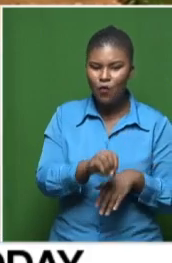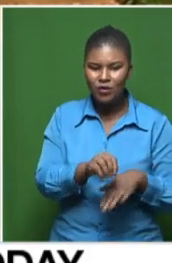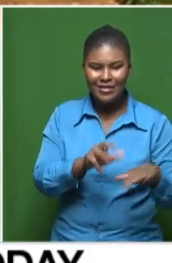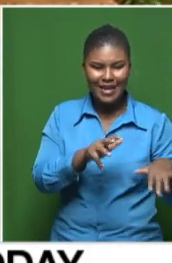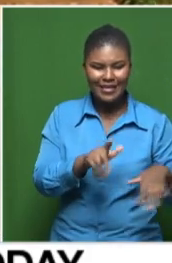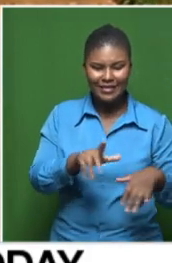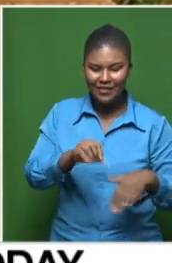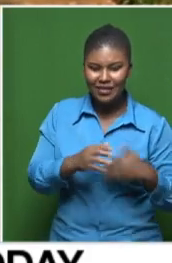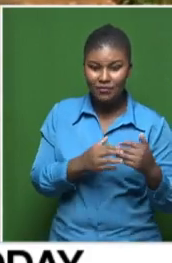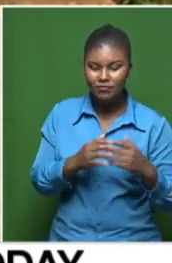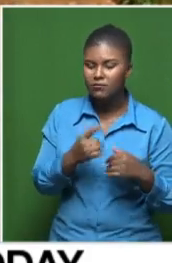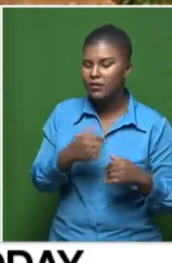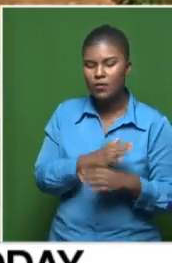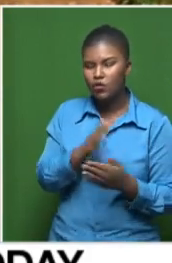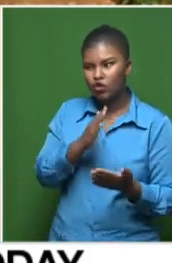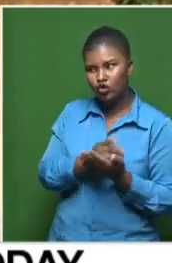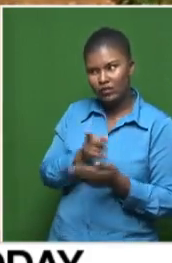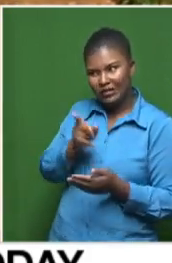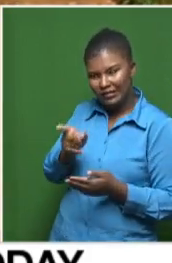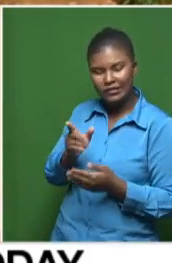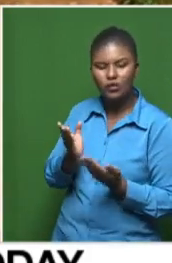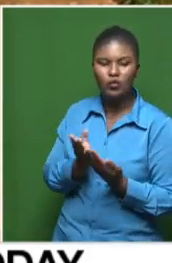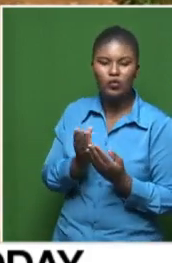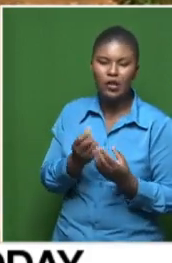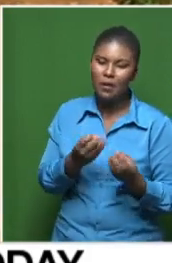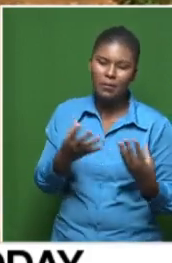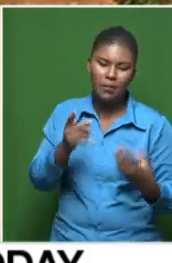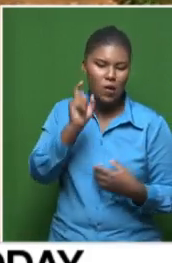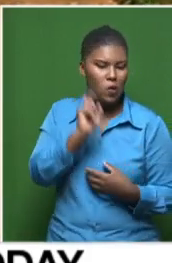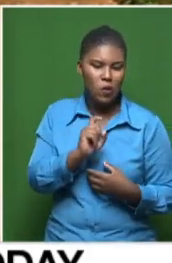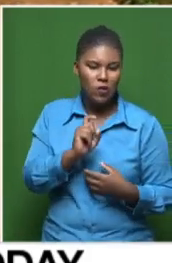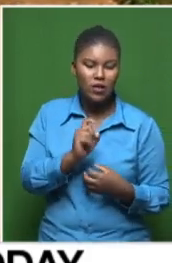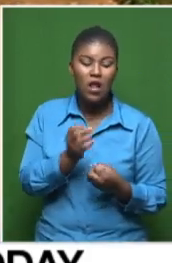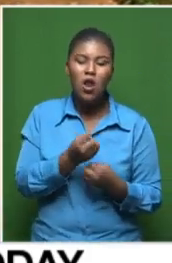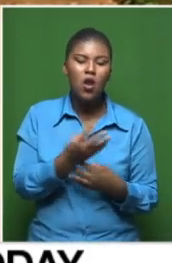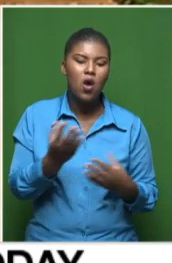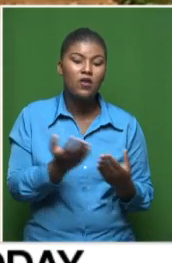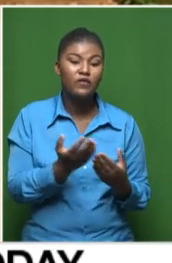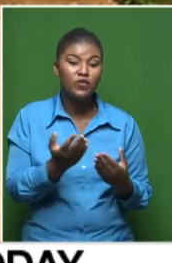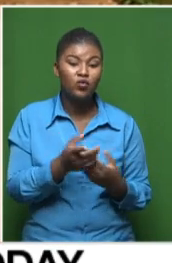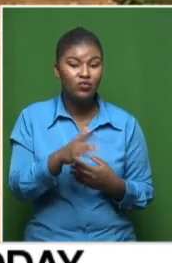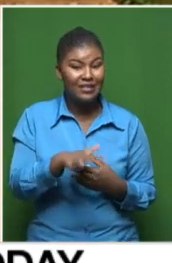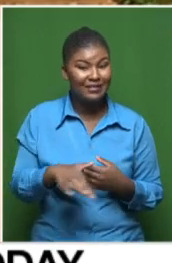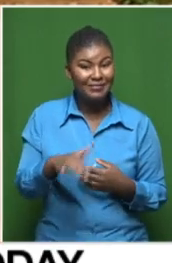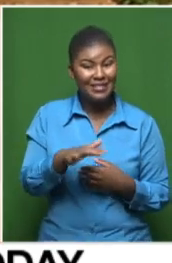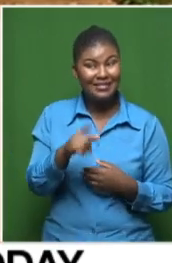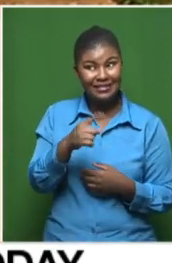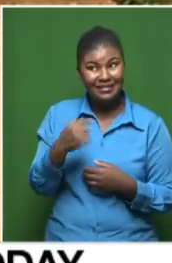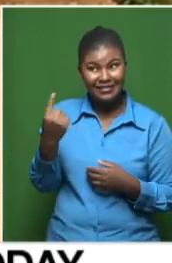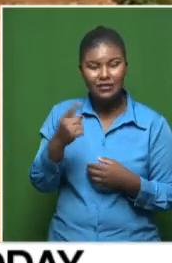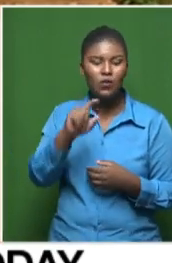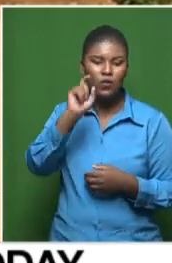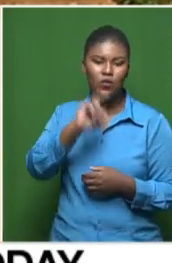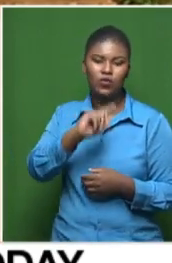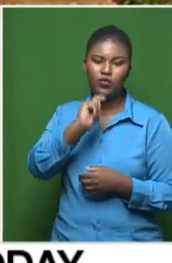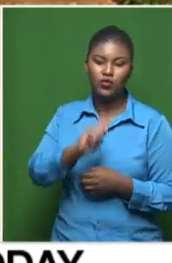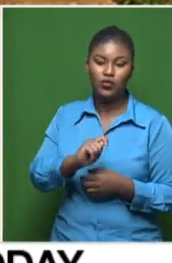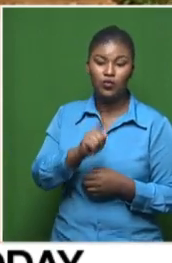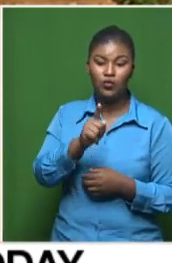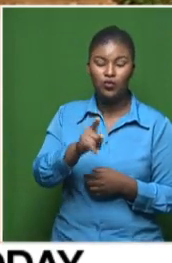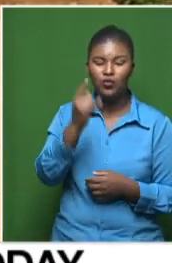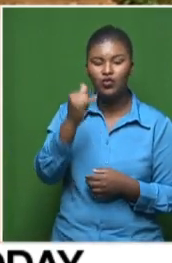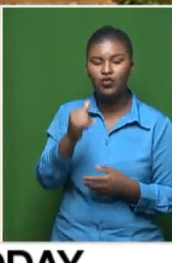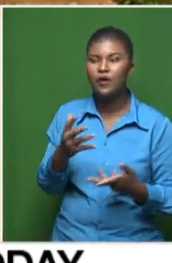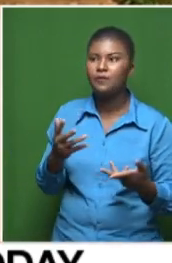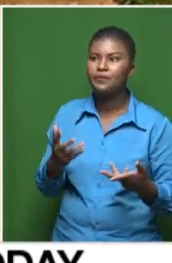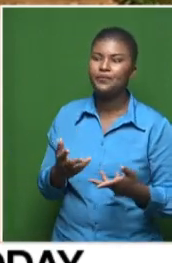this particular school. But a lot of schools, especially around this area, are quite old. You look at the